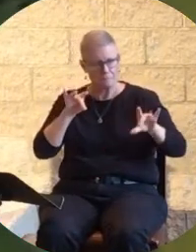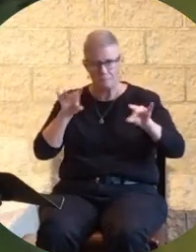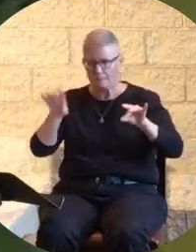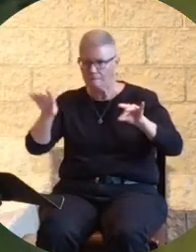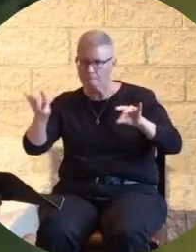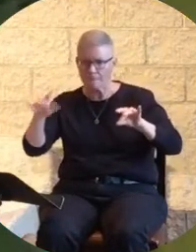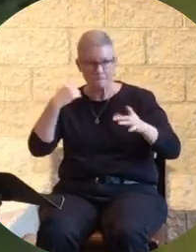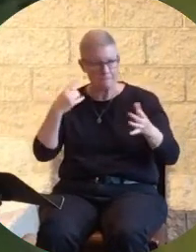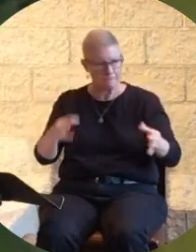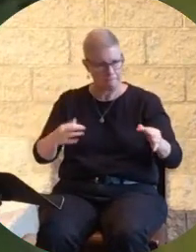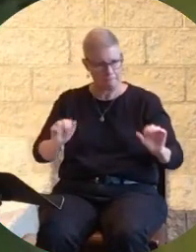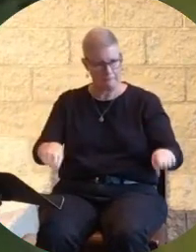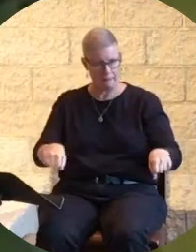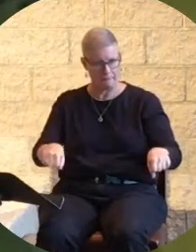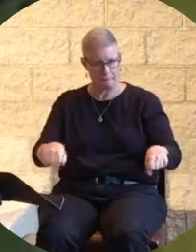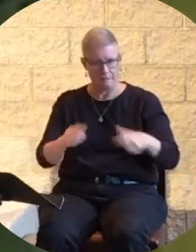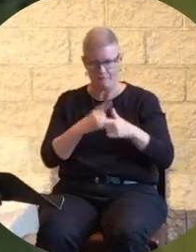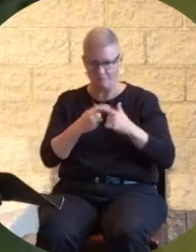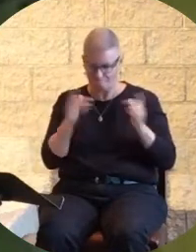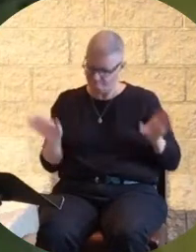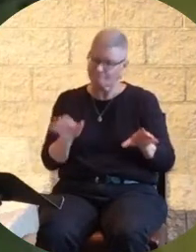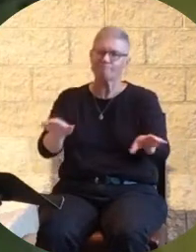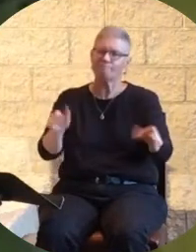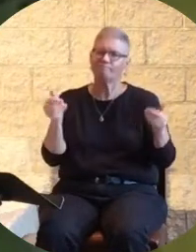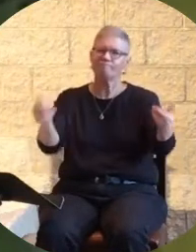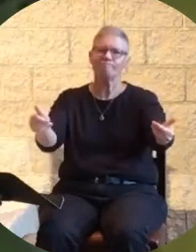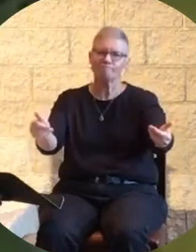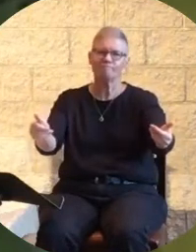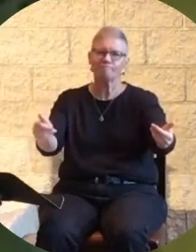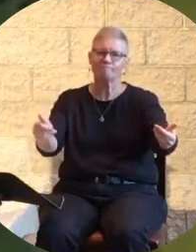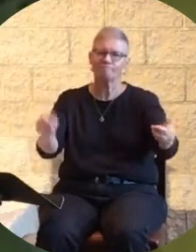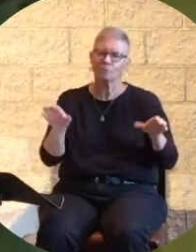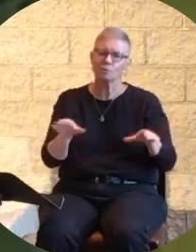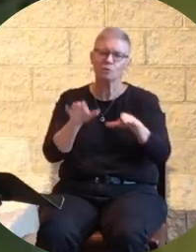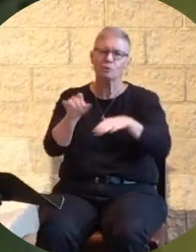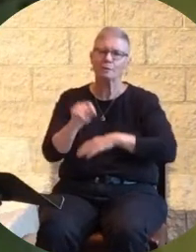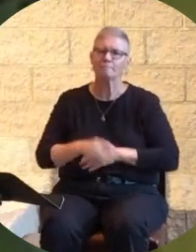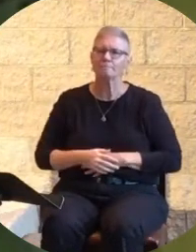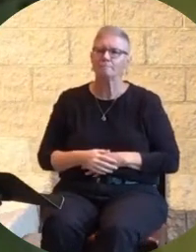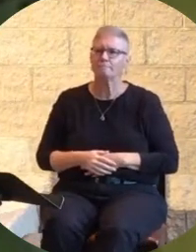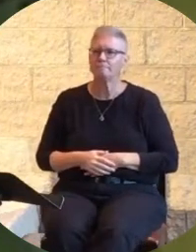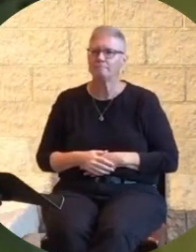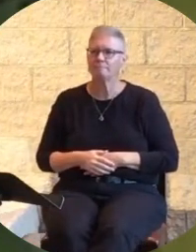And then taking action to do it.